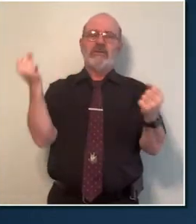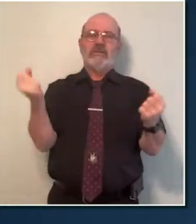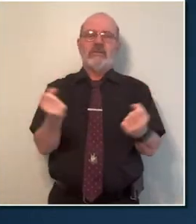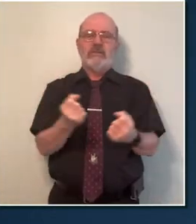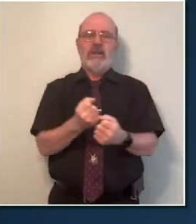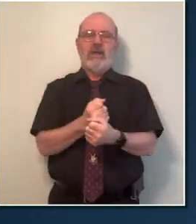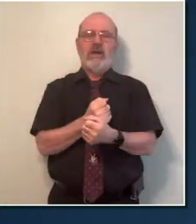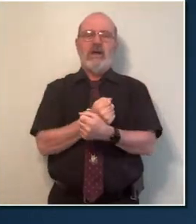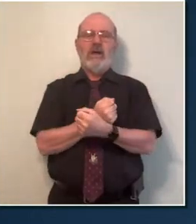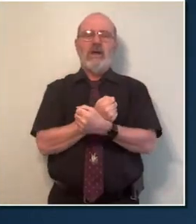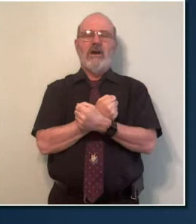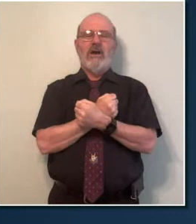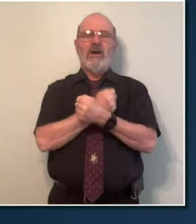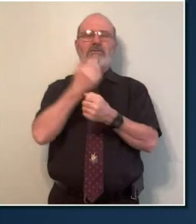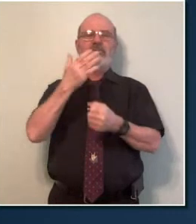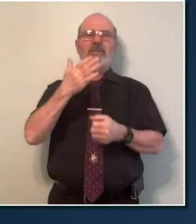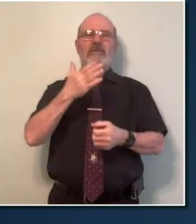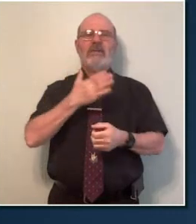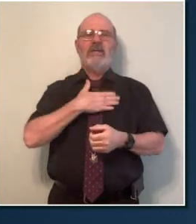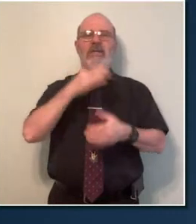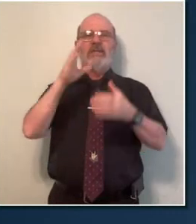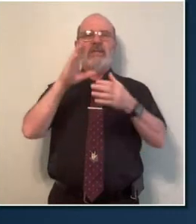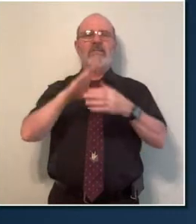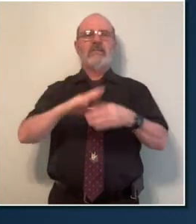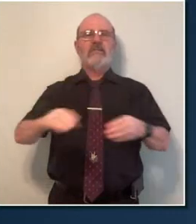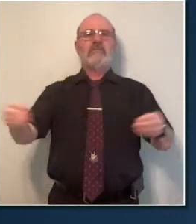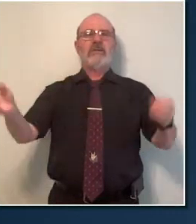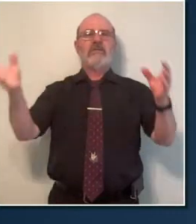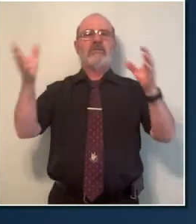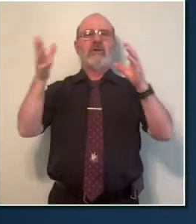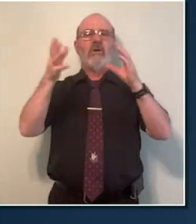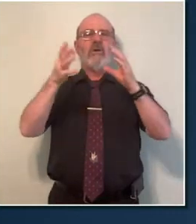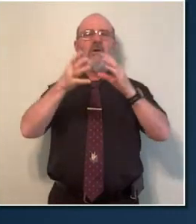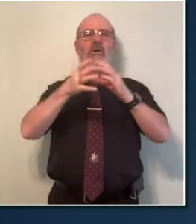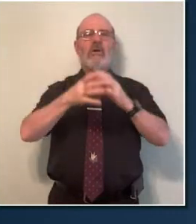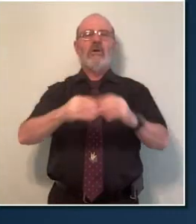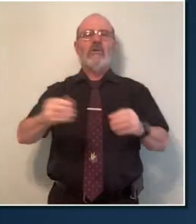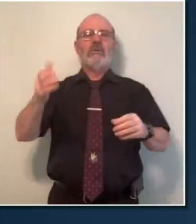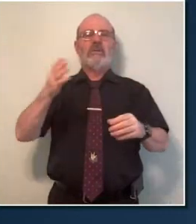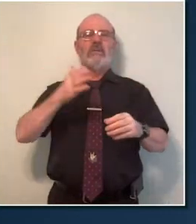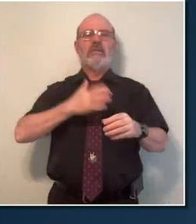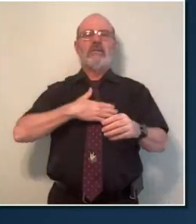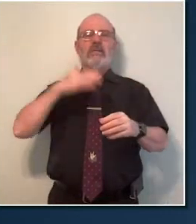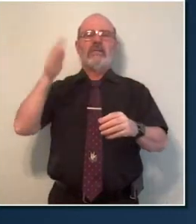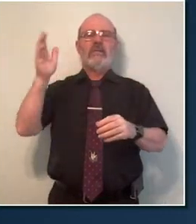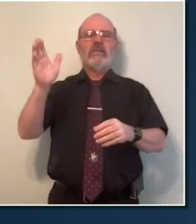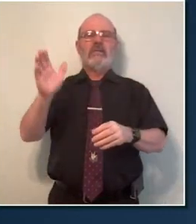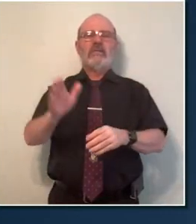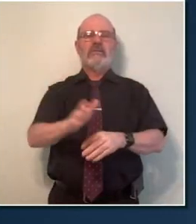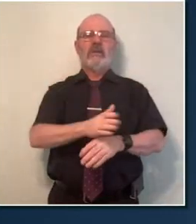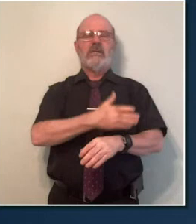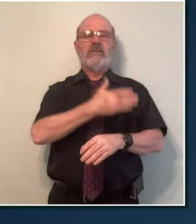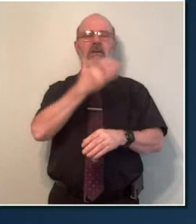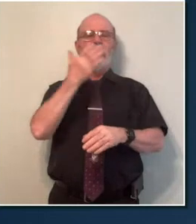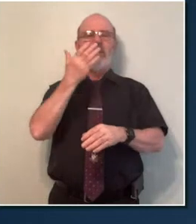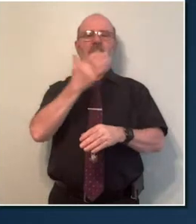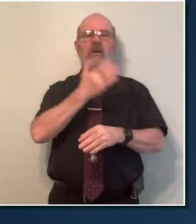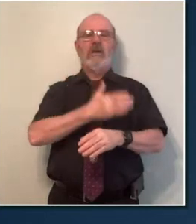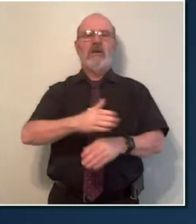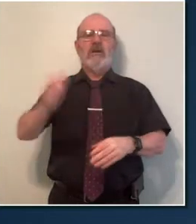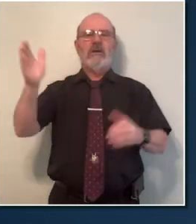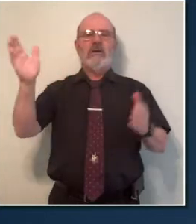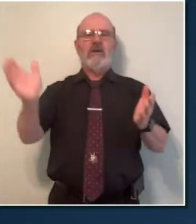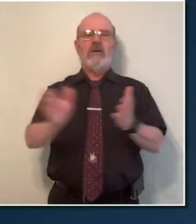His love. This is my story, this is my